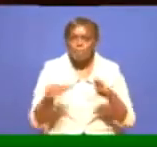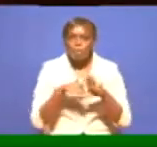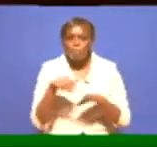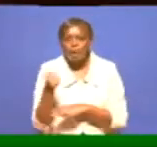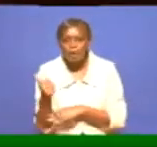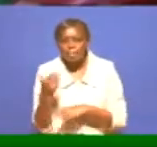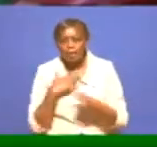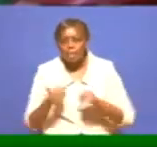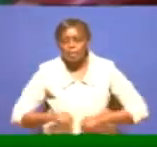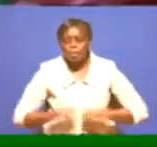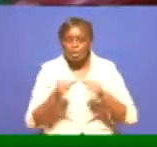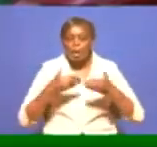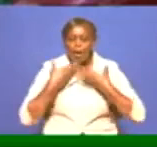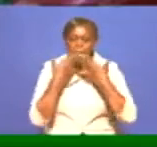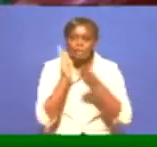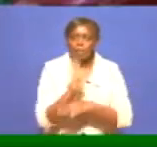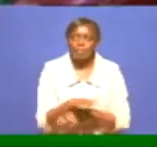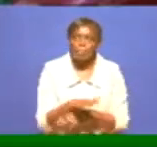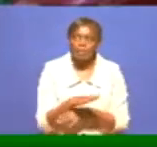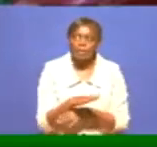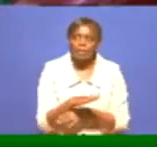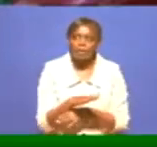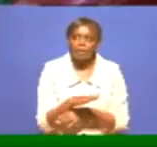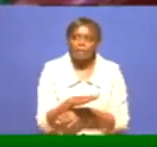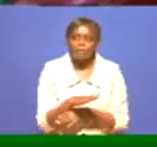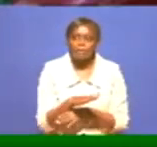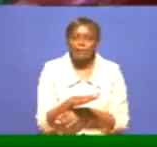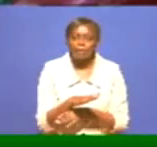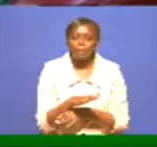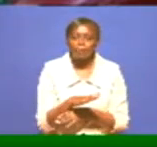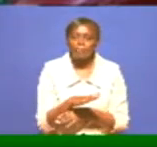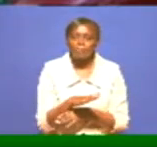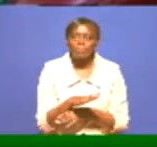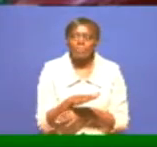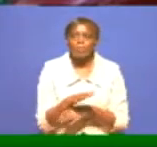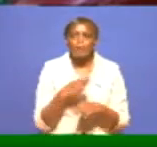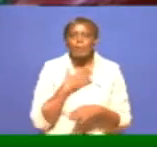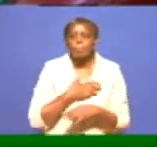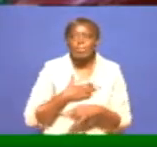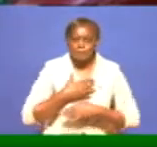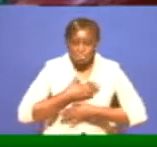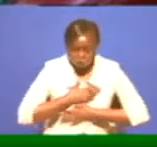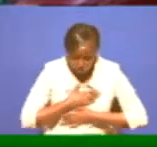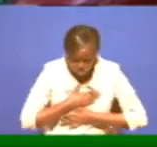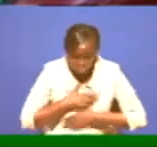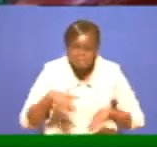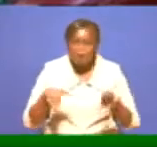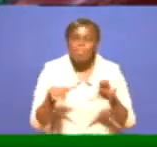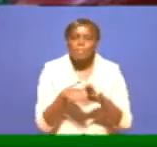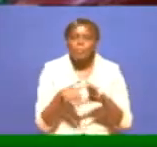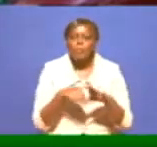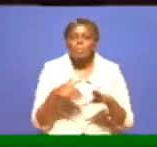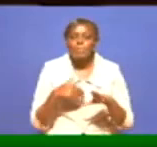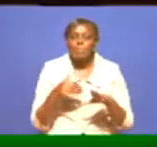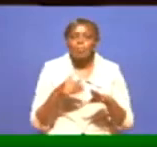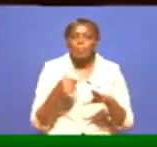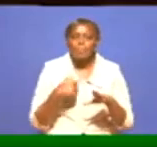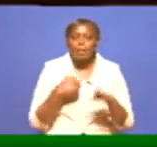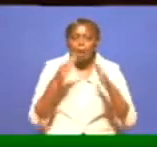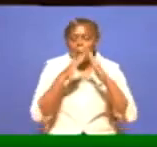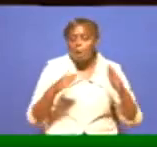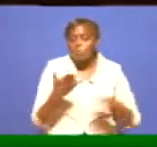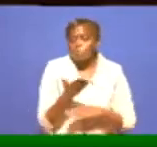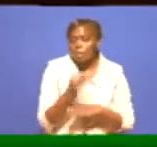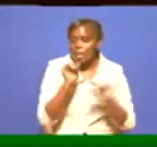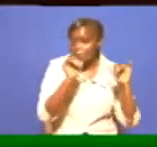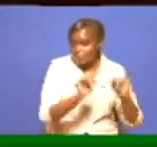Chair to respond. So, and don't, Honorable Pukose, of course I'm not going to remove you from the House, but